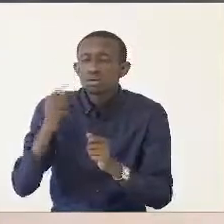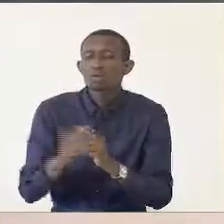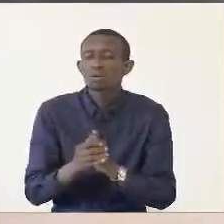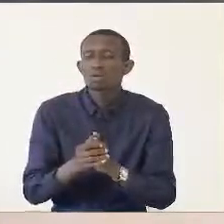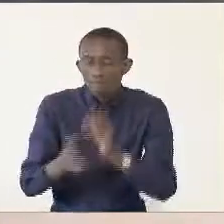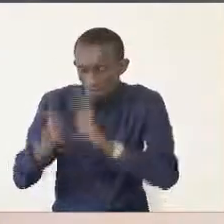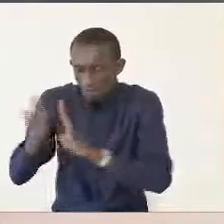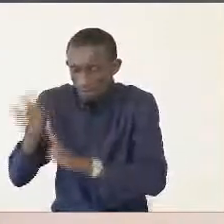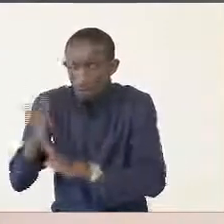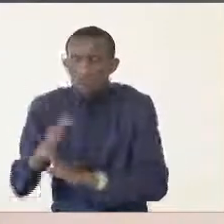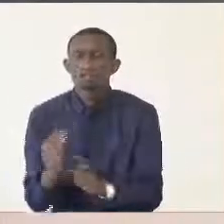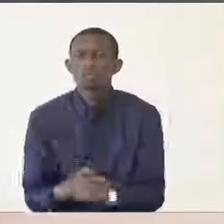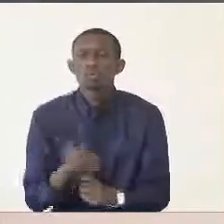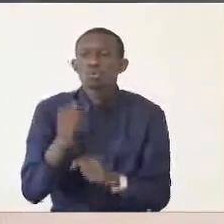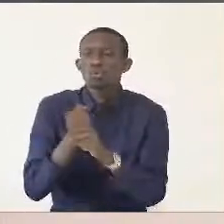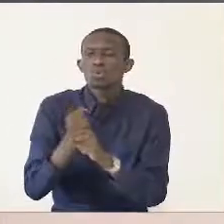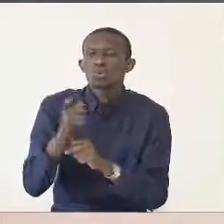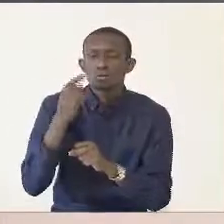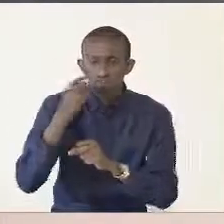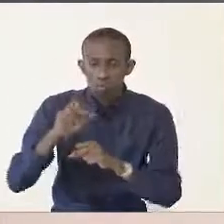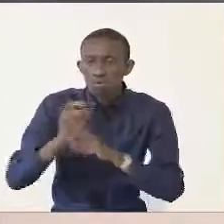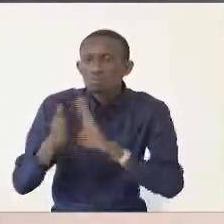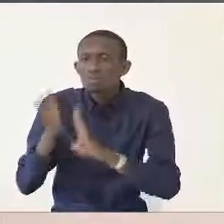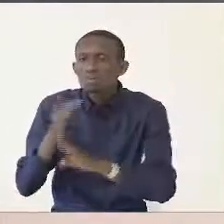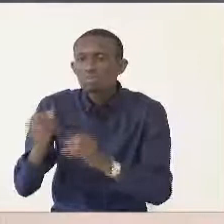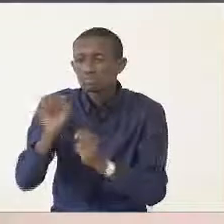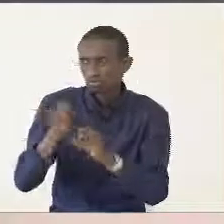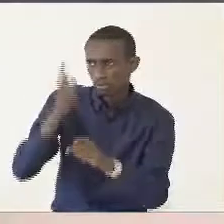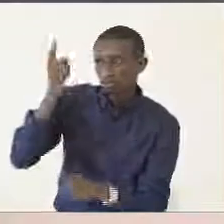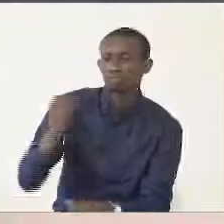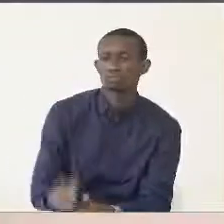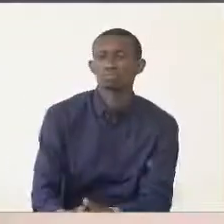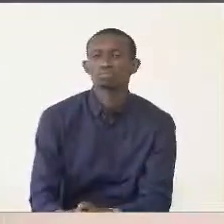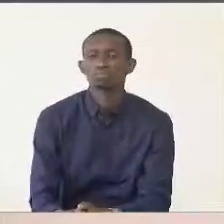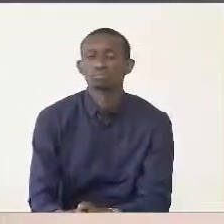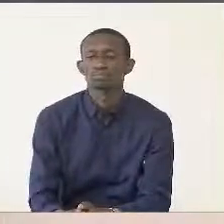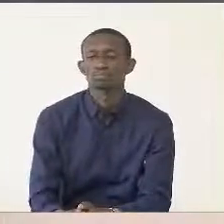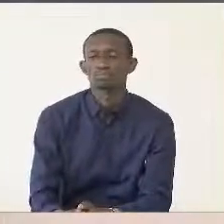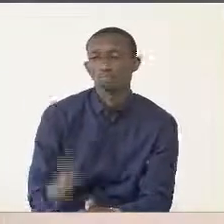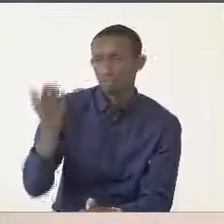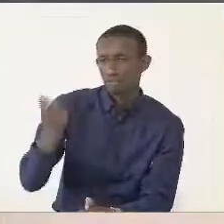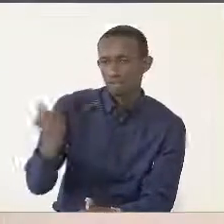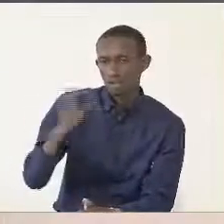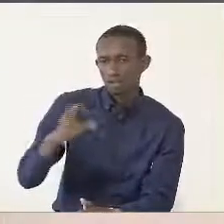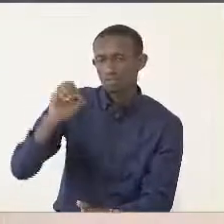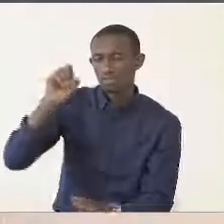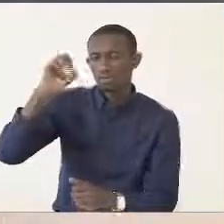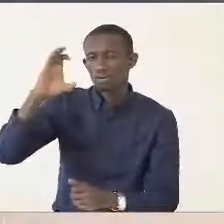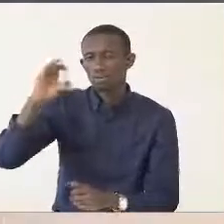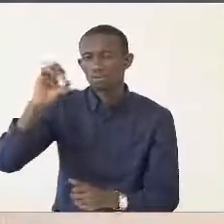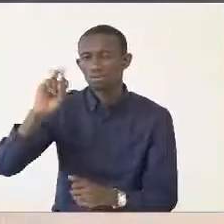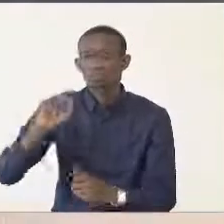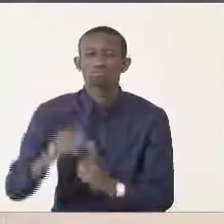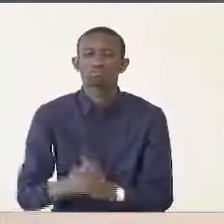can find the speed from this one, from where we have a cosine sine, for example, this